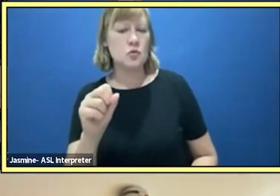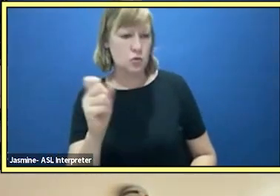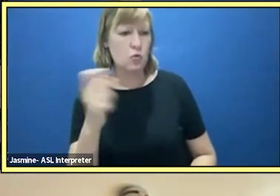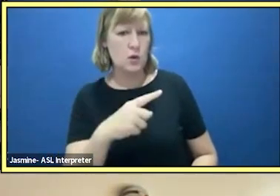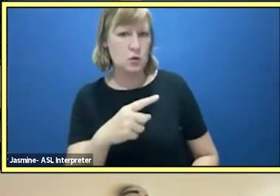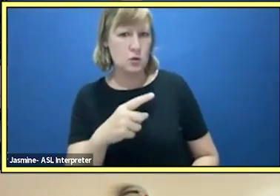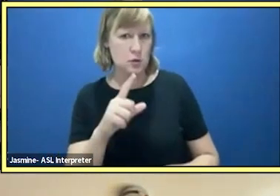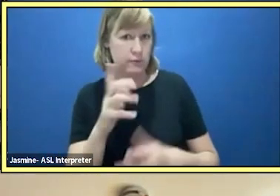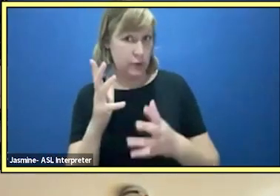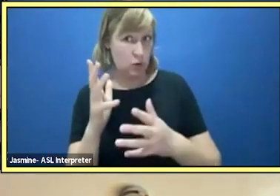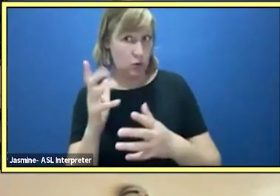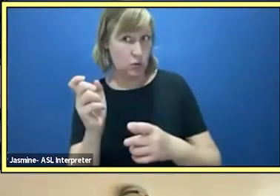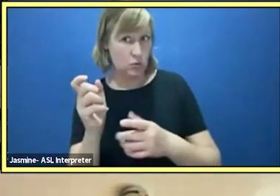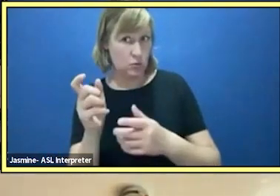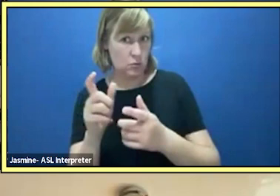we didn't miss her.